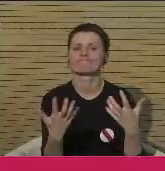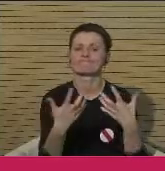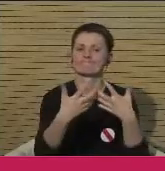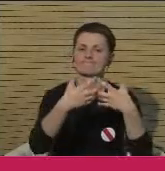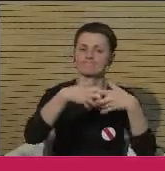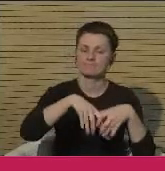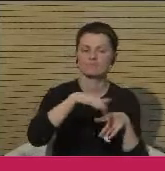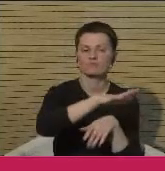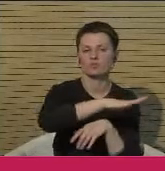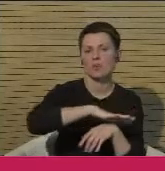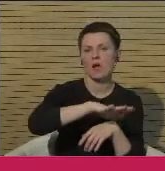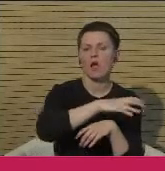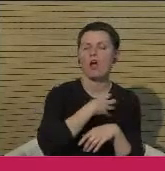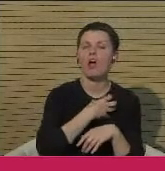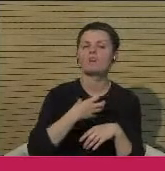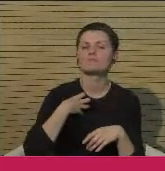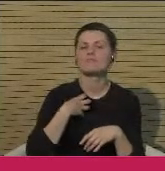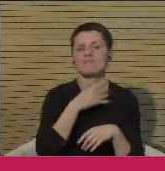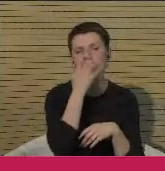stays,